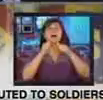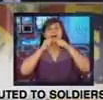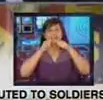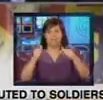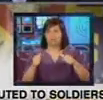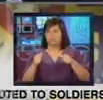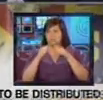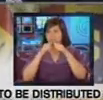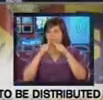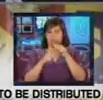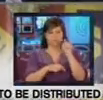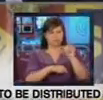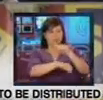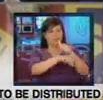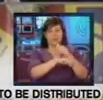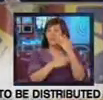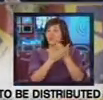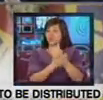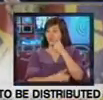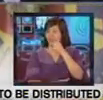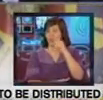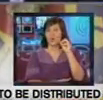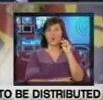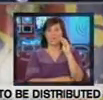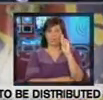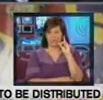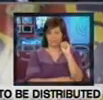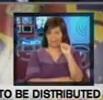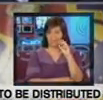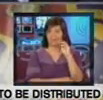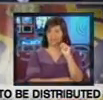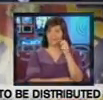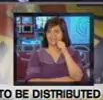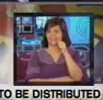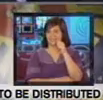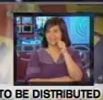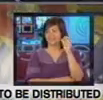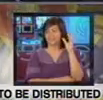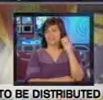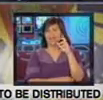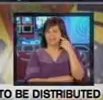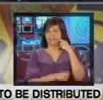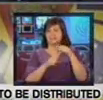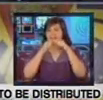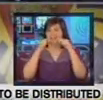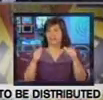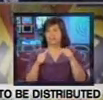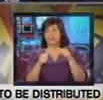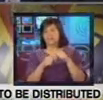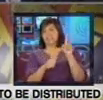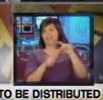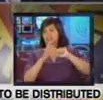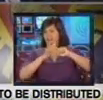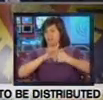the appointment of the new ombudsman here at his State of the Nation address. And I think that was a